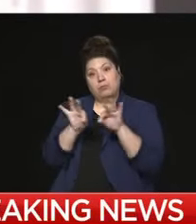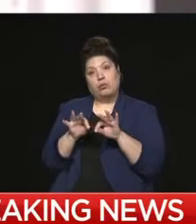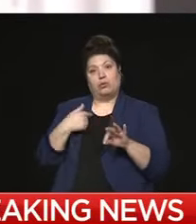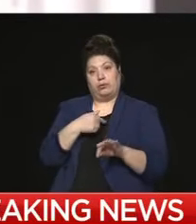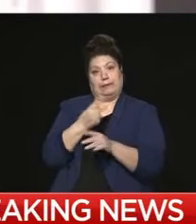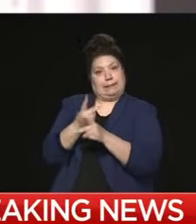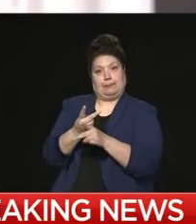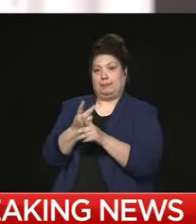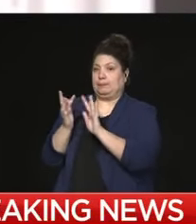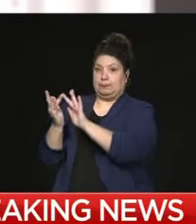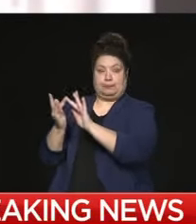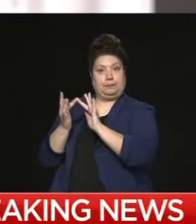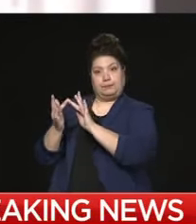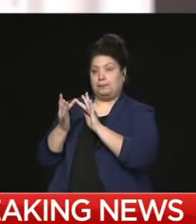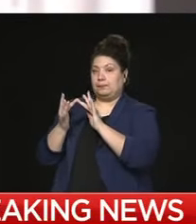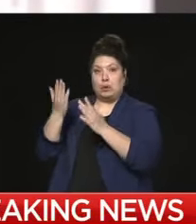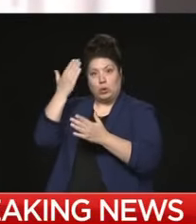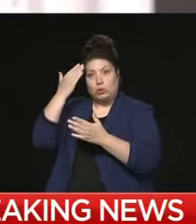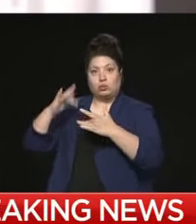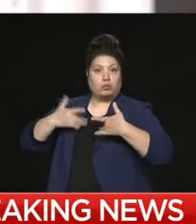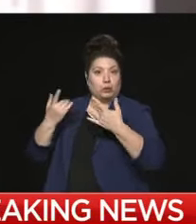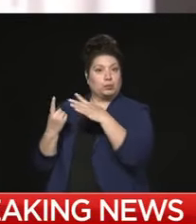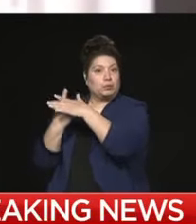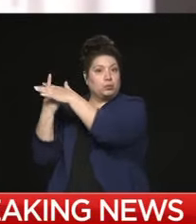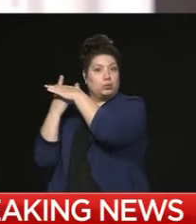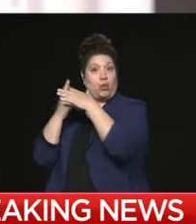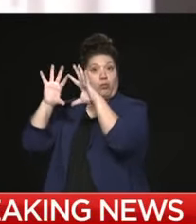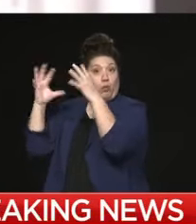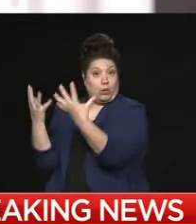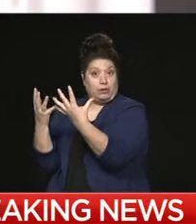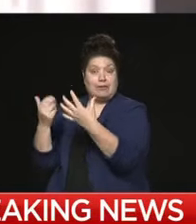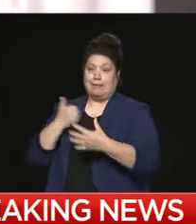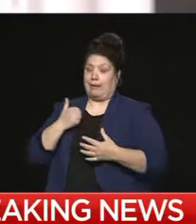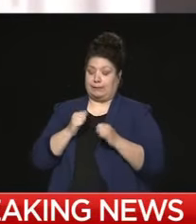stay coordinated as we move through this. That's certainly what Canada is going to do.